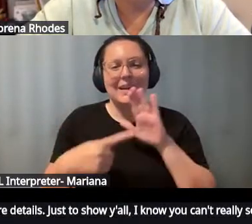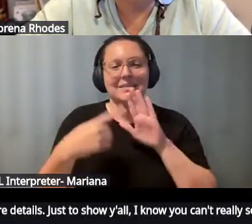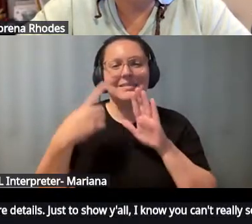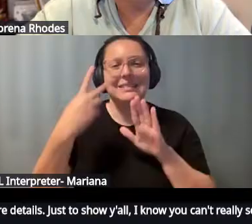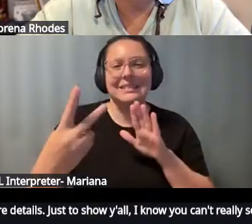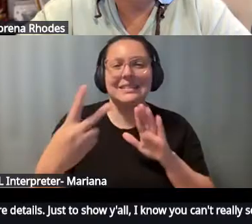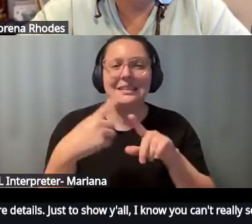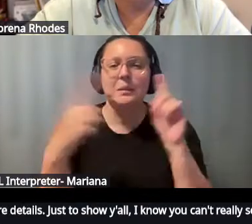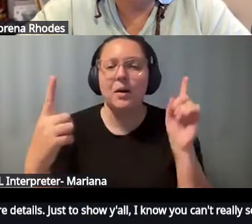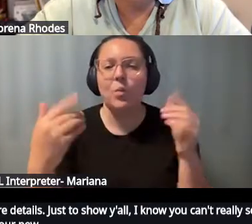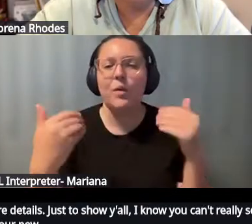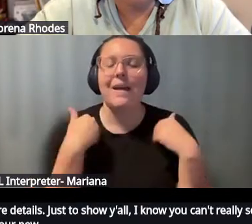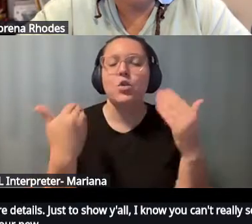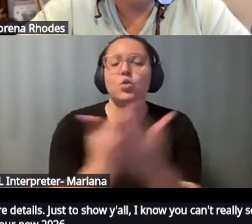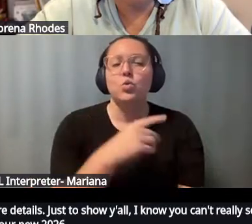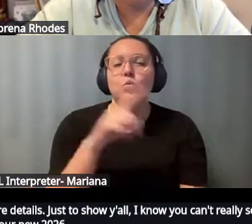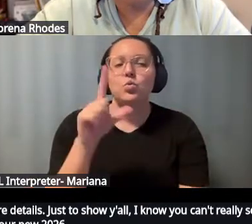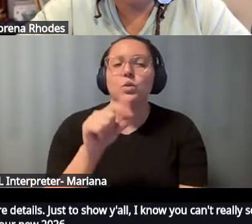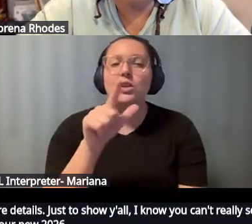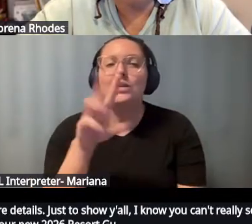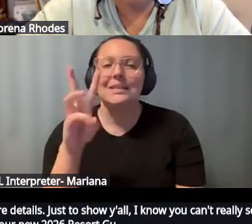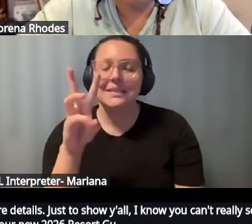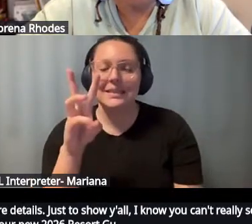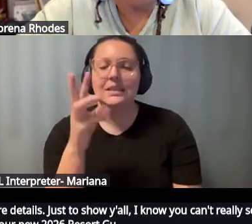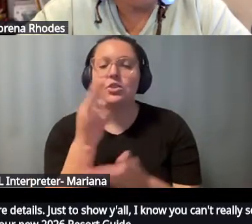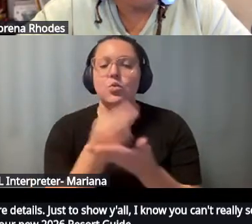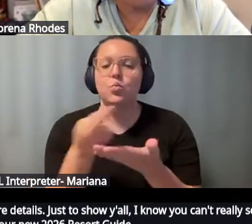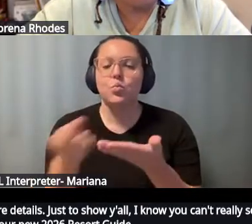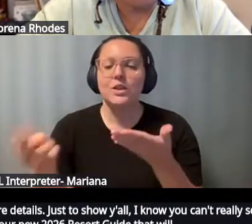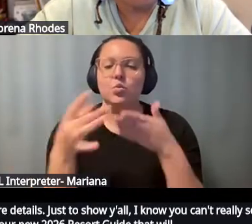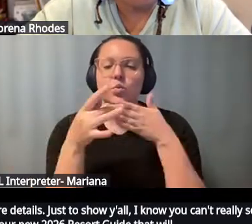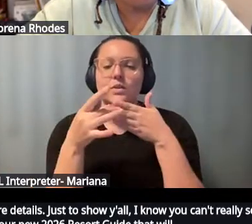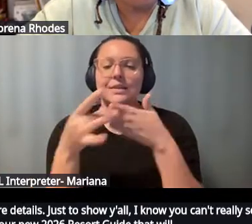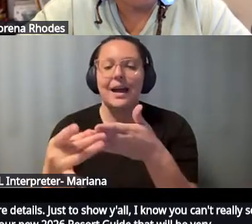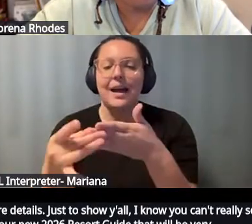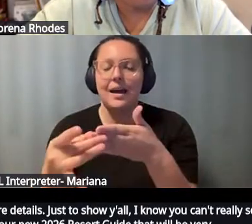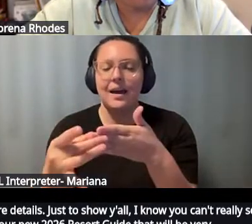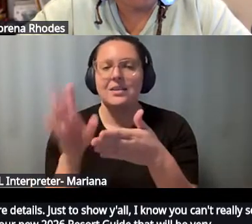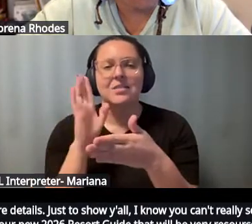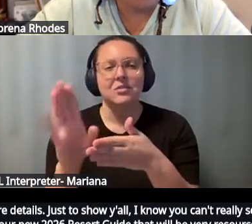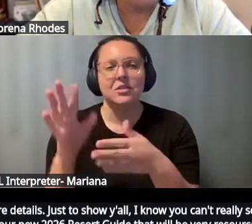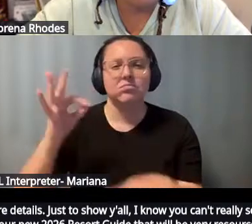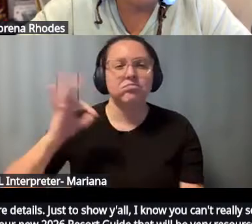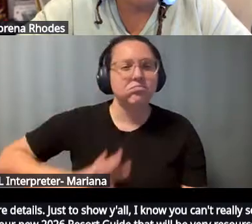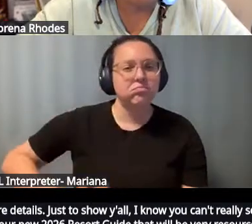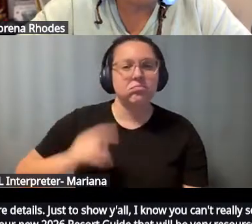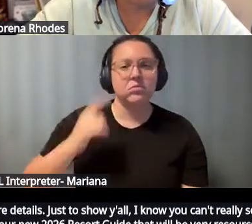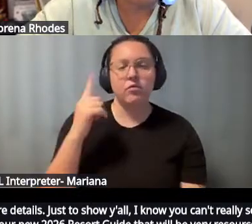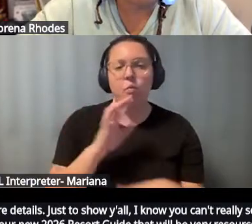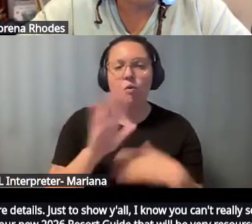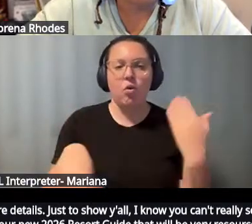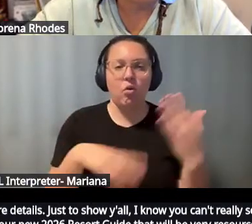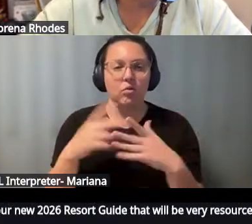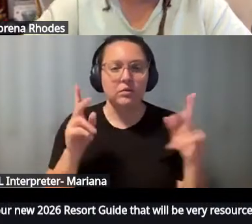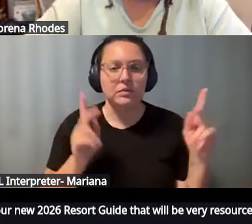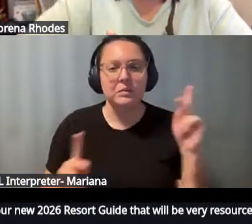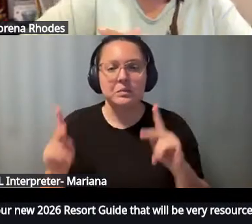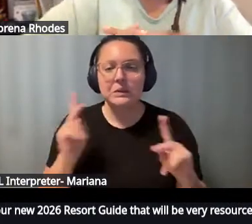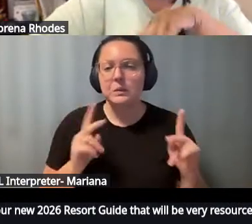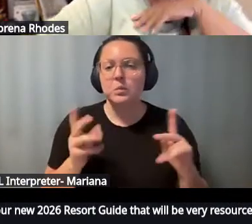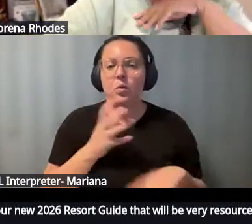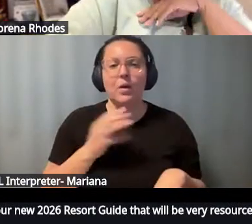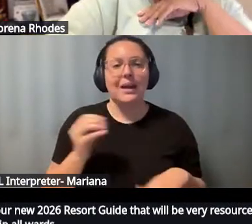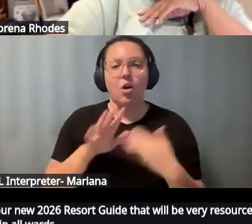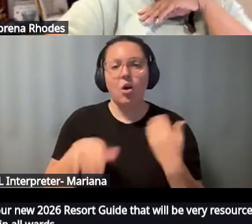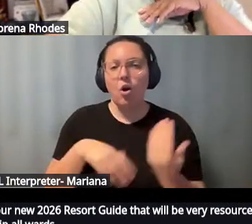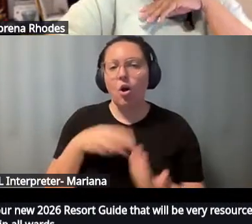new 2026 resource guide that will be very resourceful for all constituents in all wards,